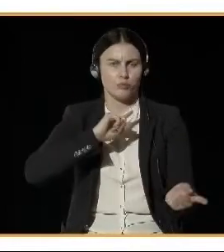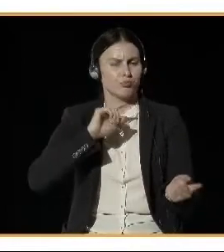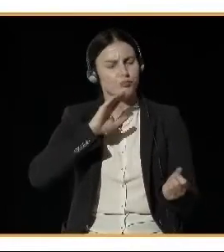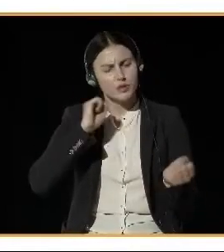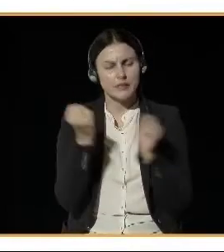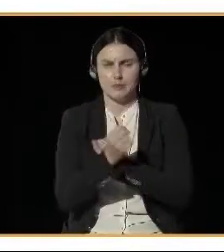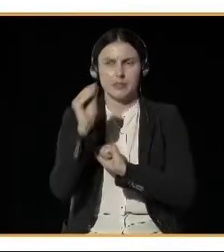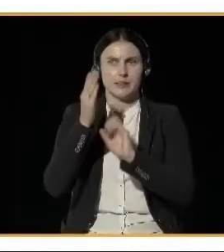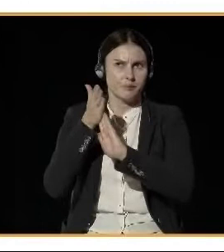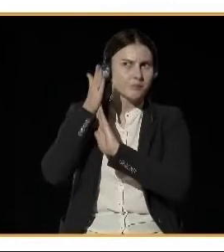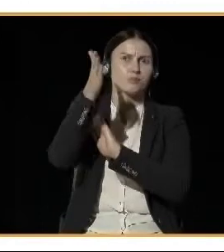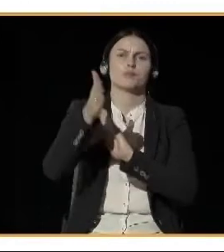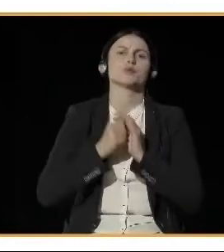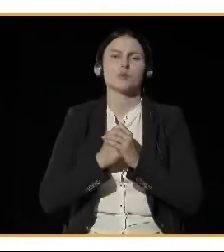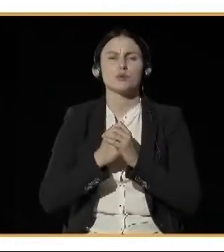Public